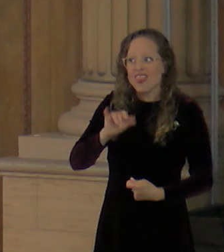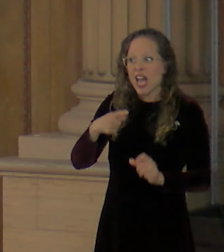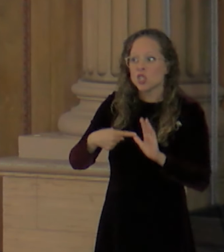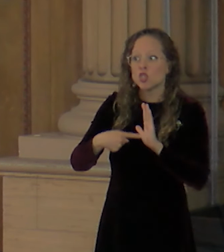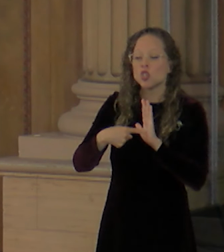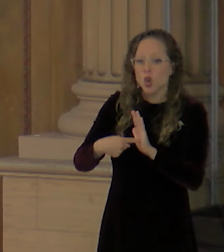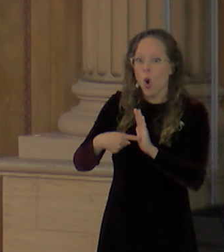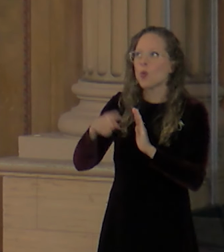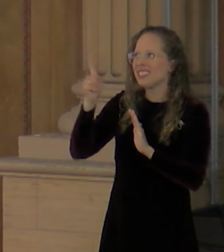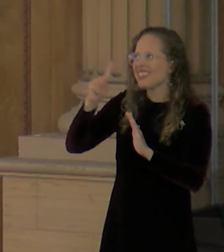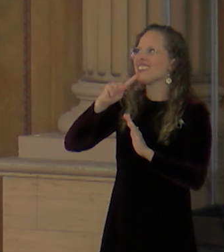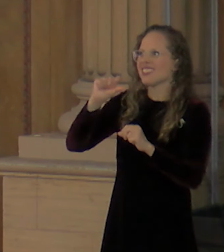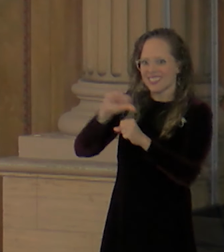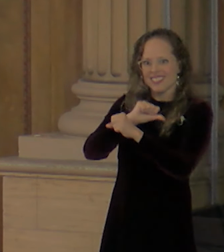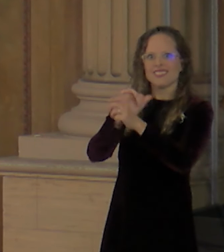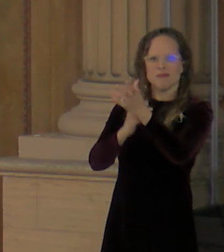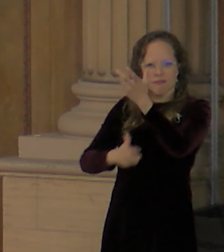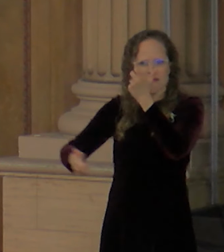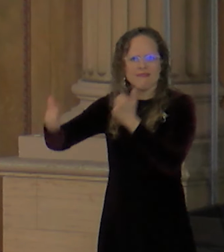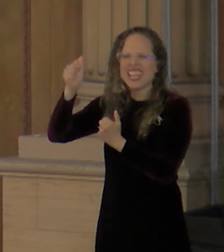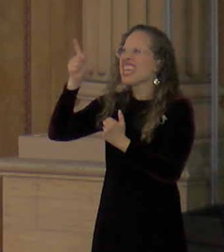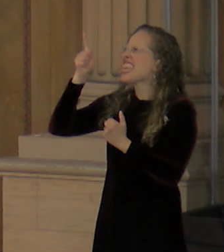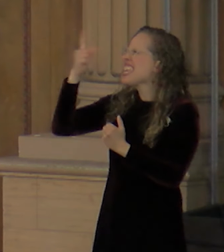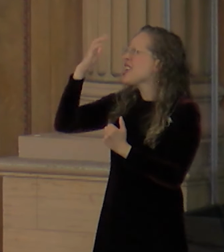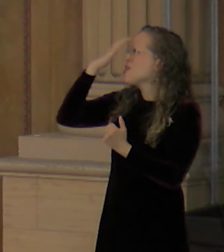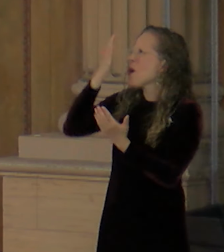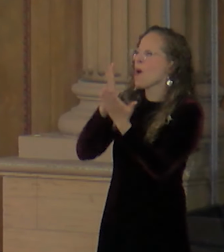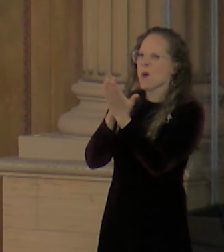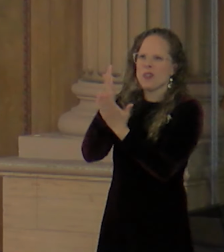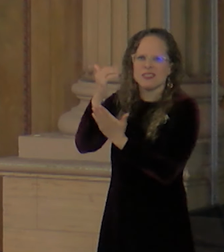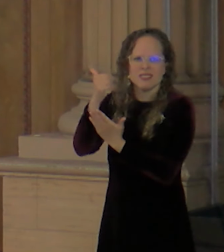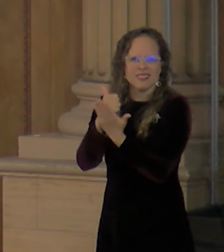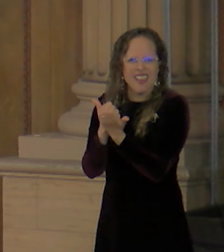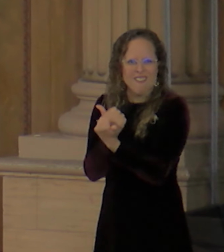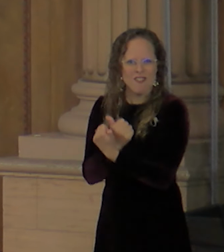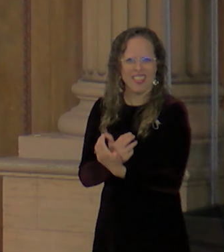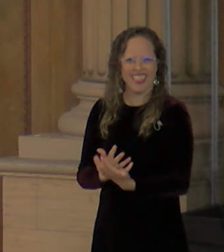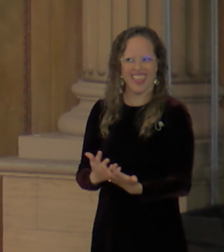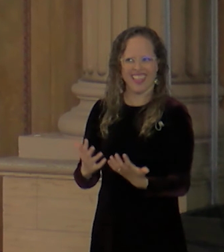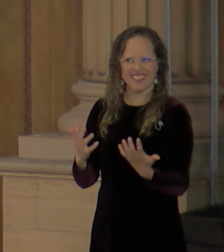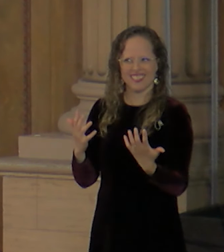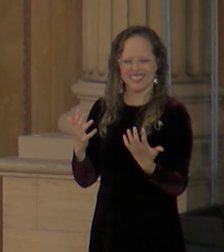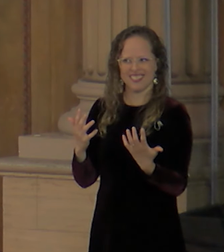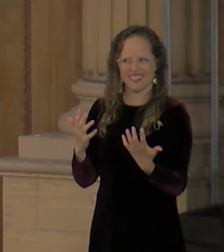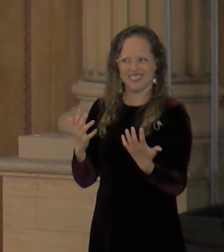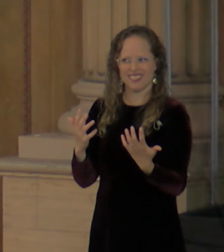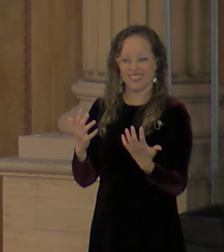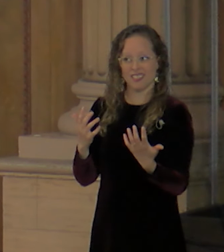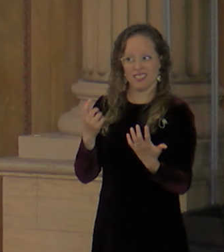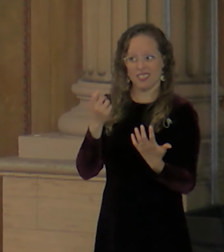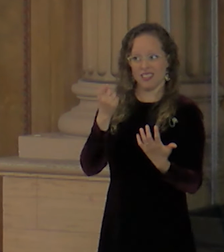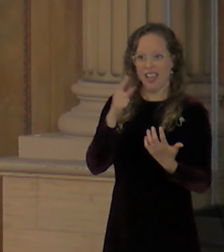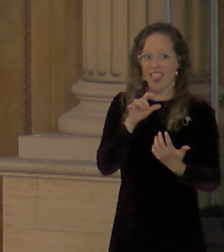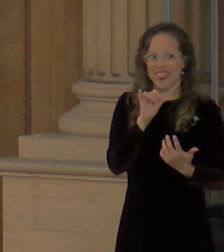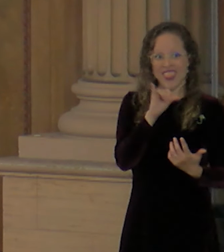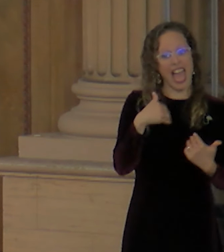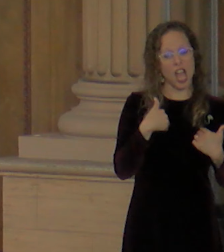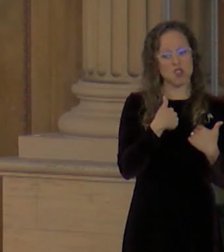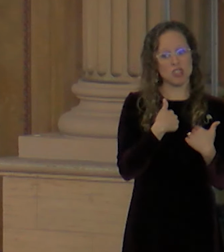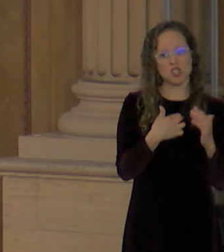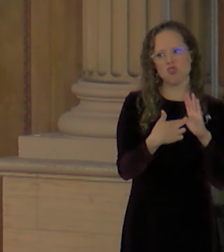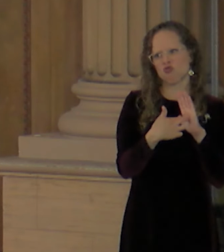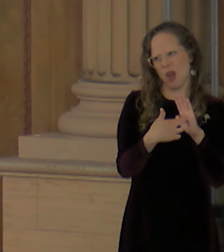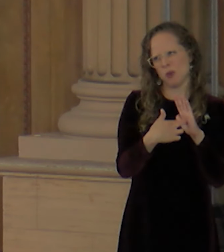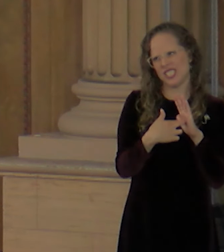by the waves, but nothing was obscured to God. And he describes this creature that comes to represent satanic evil in all kinds of